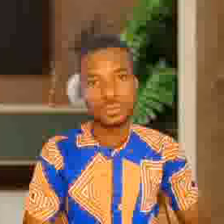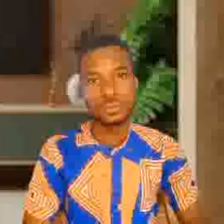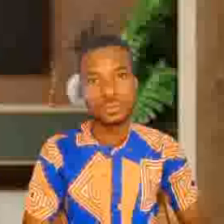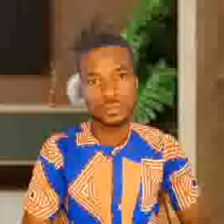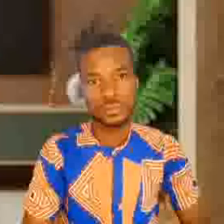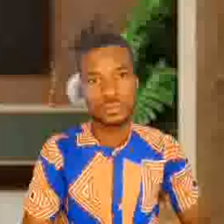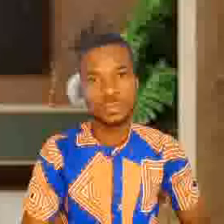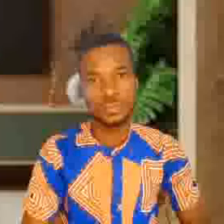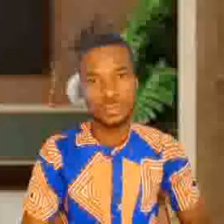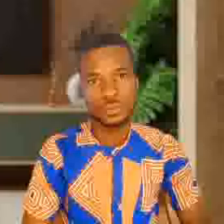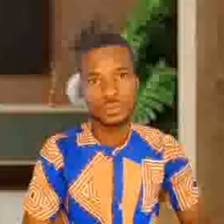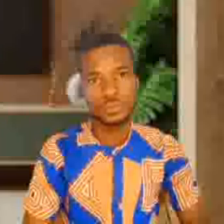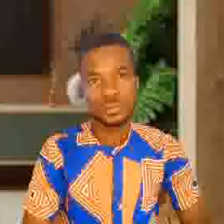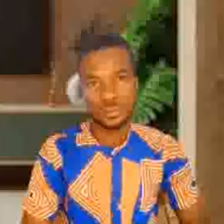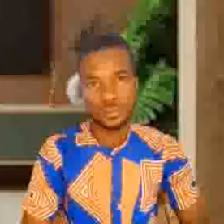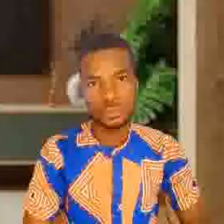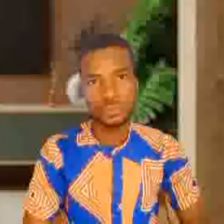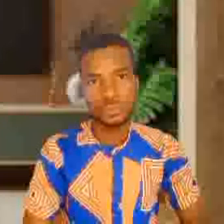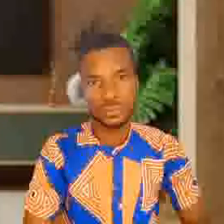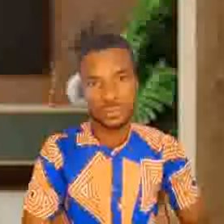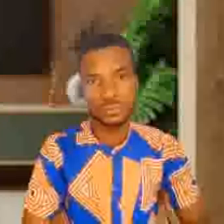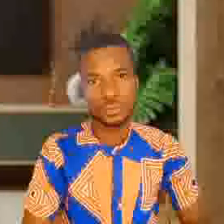That's how divine direction came to me.